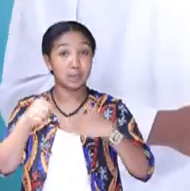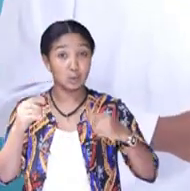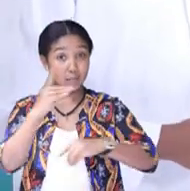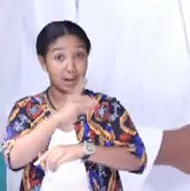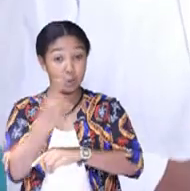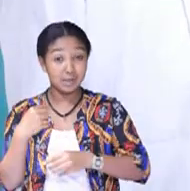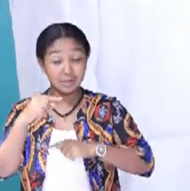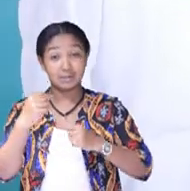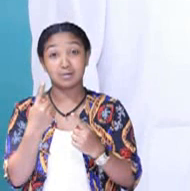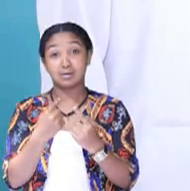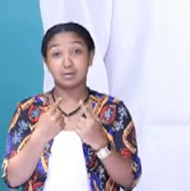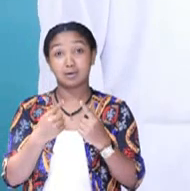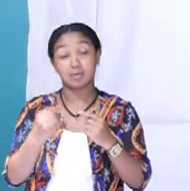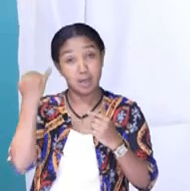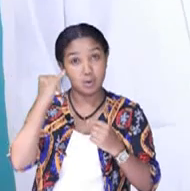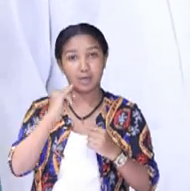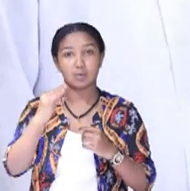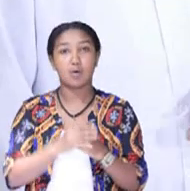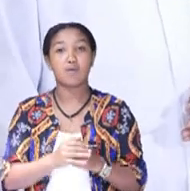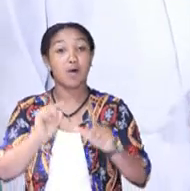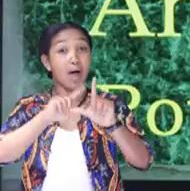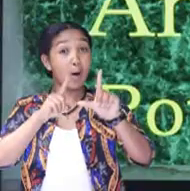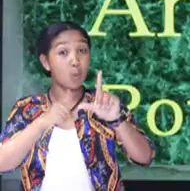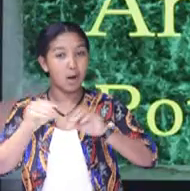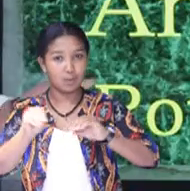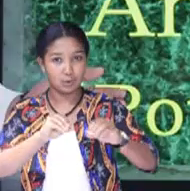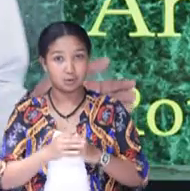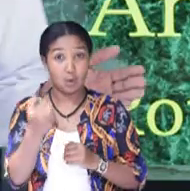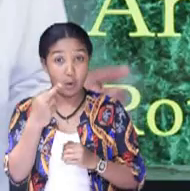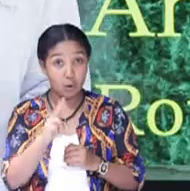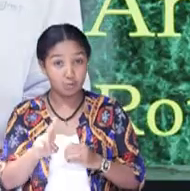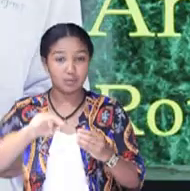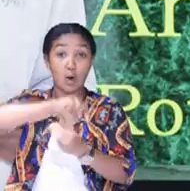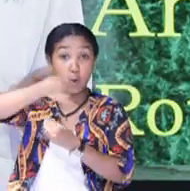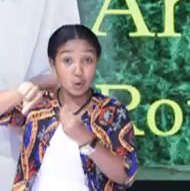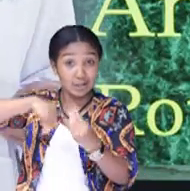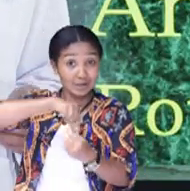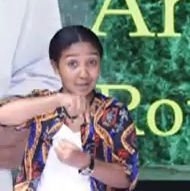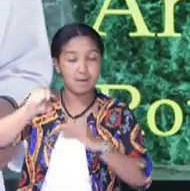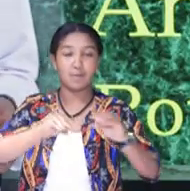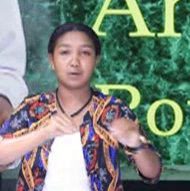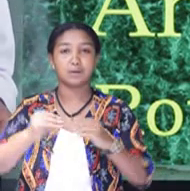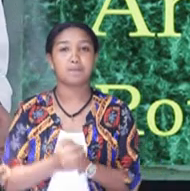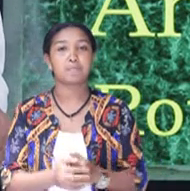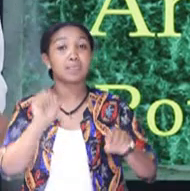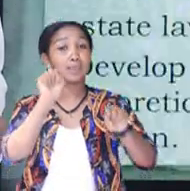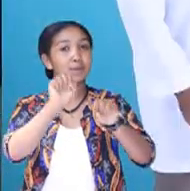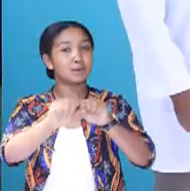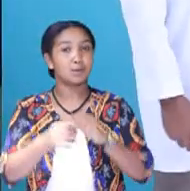today we'll try to discuss about the concept of angular motion or rotational motion.